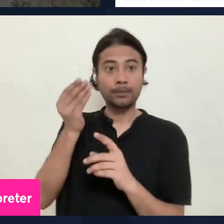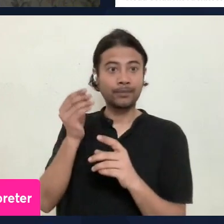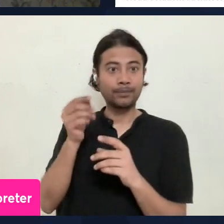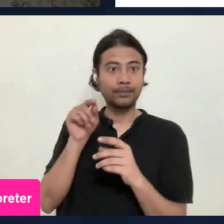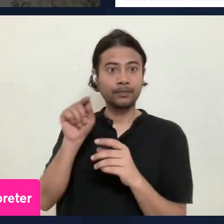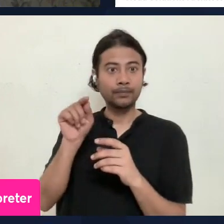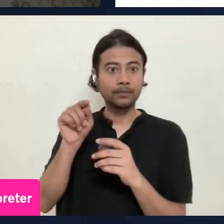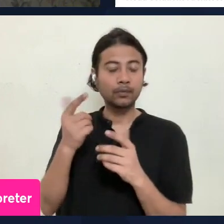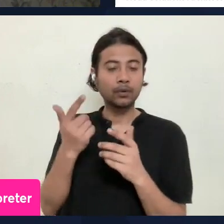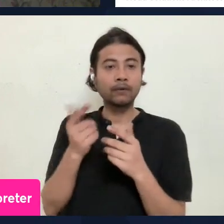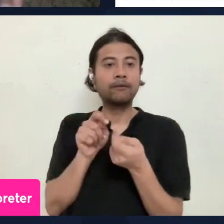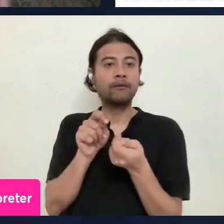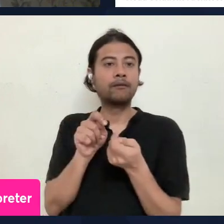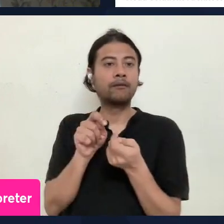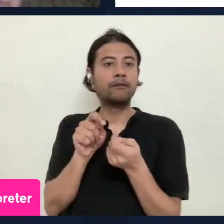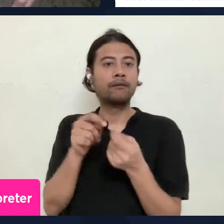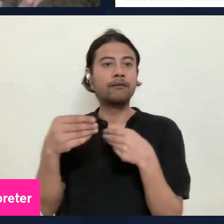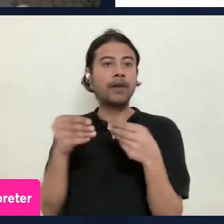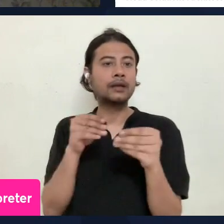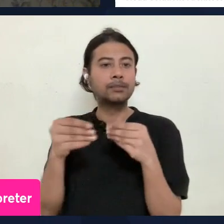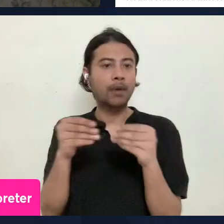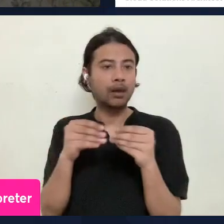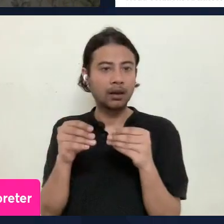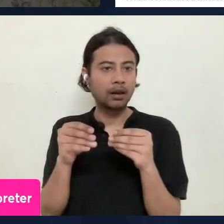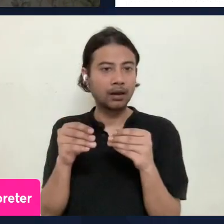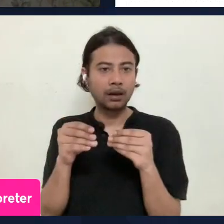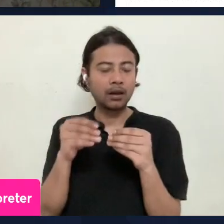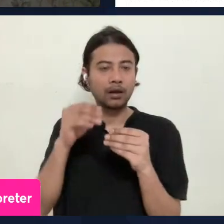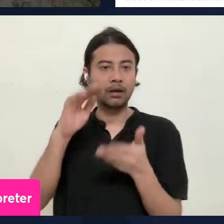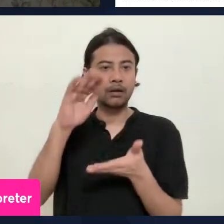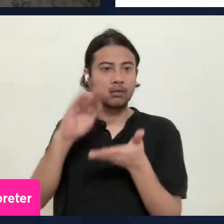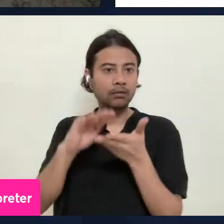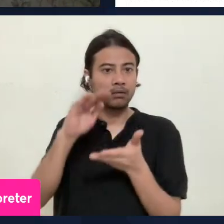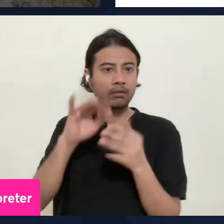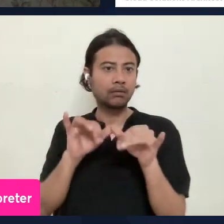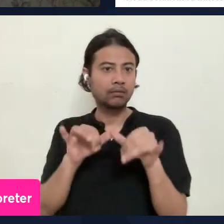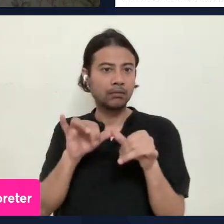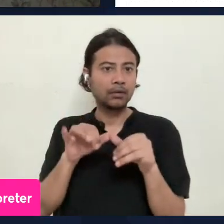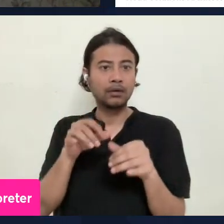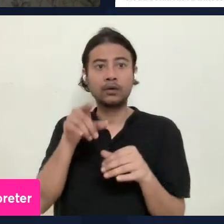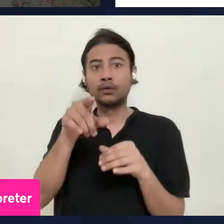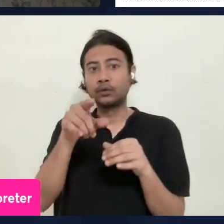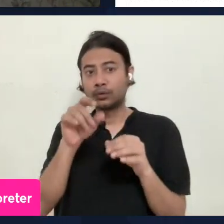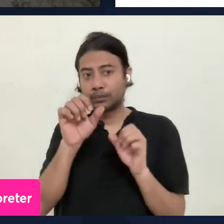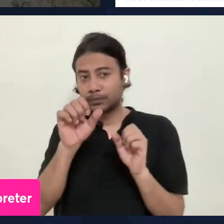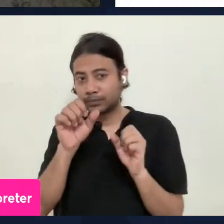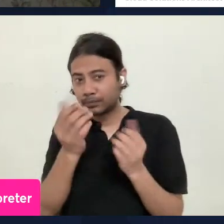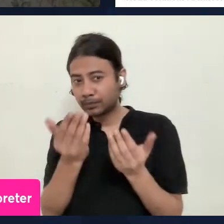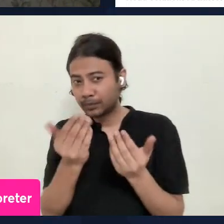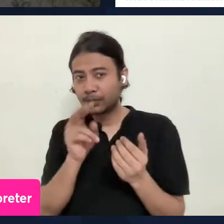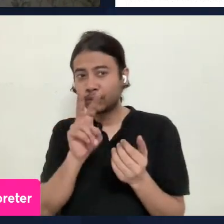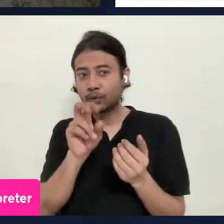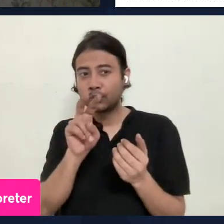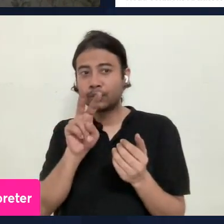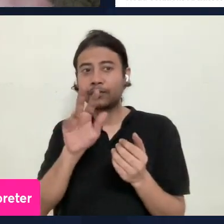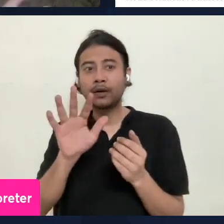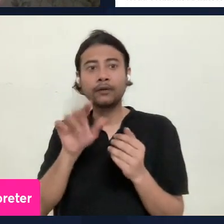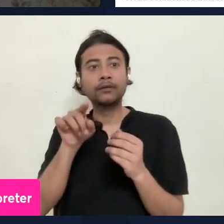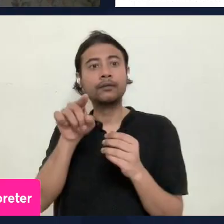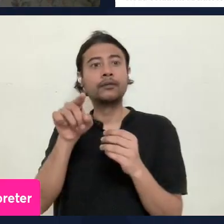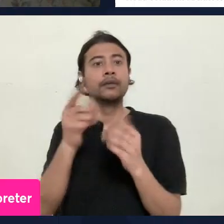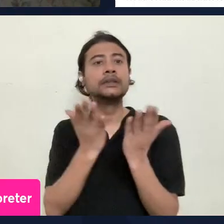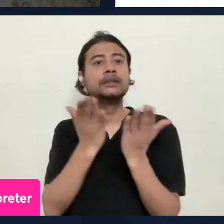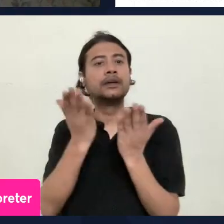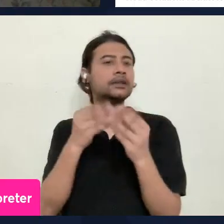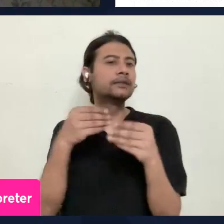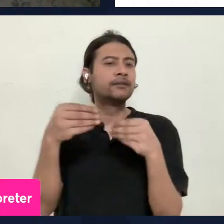to walk us through one of, I would say, last year's most impactful feature of releases, that is flexible service levels, and just help